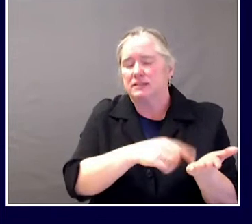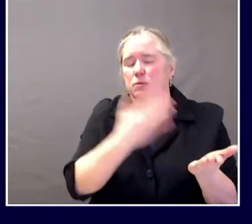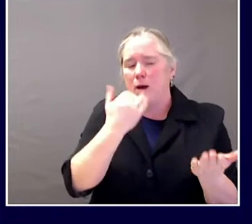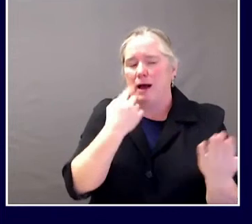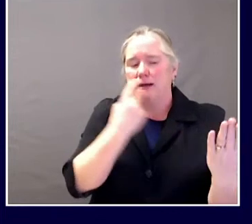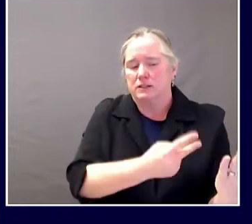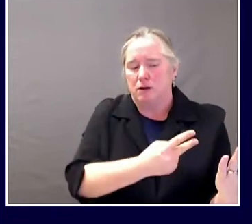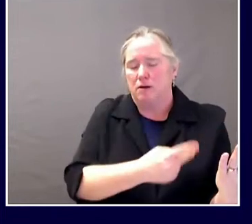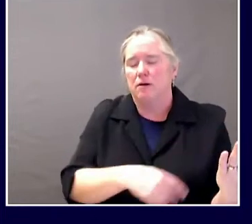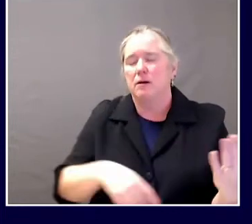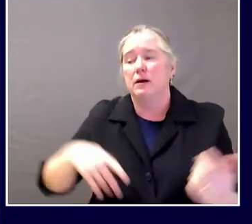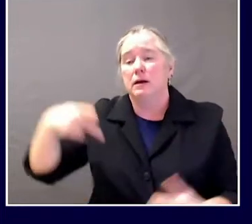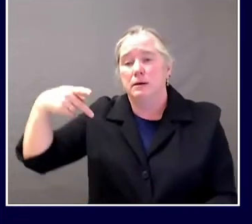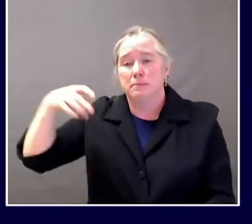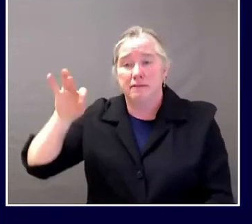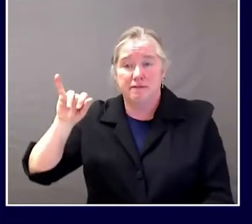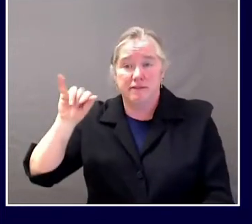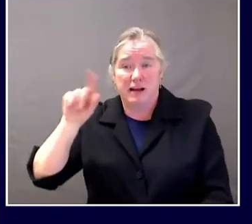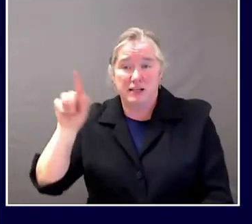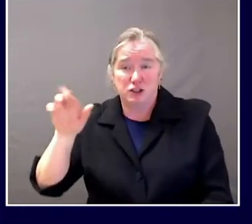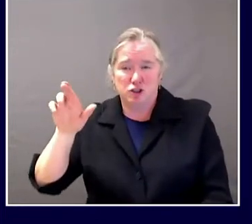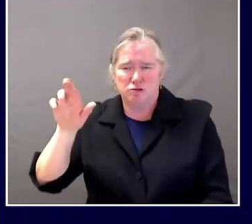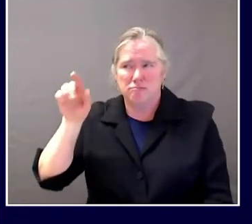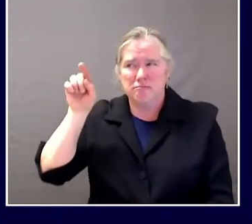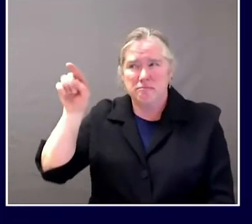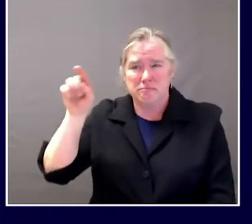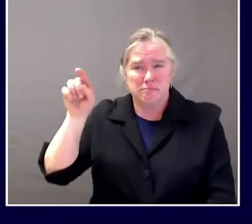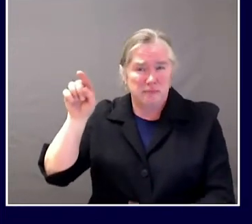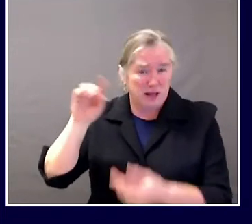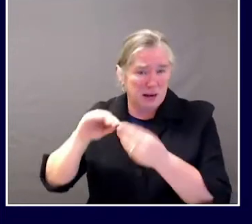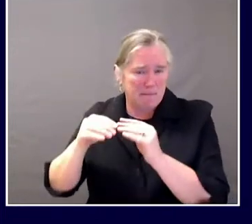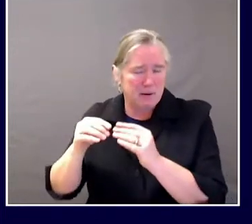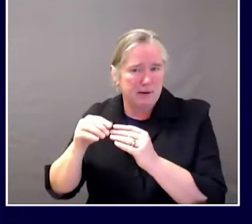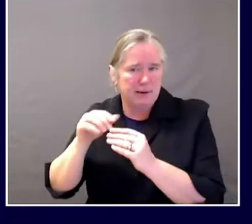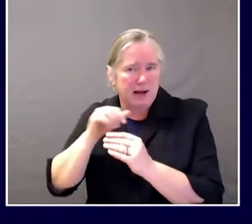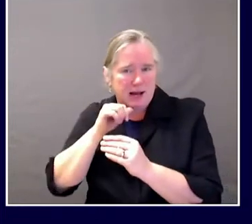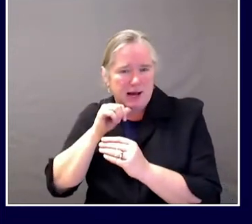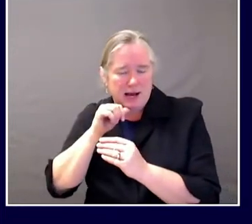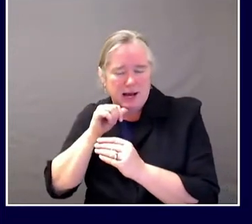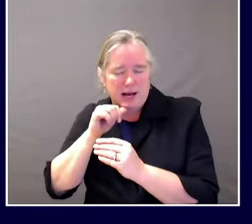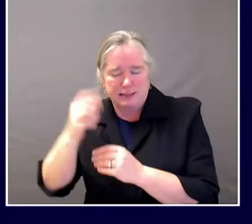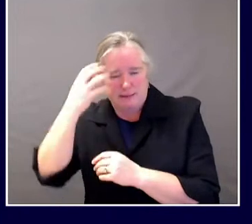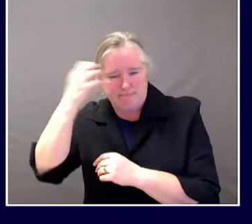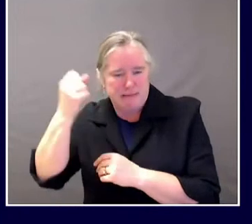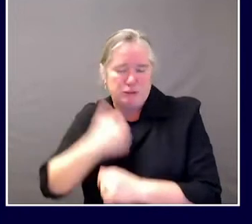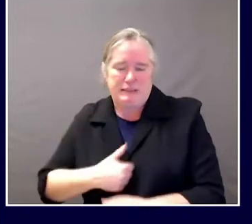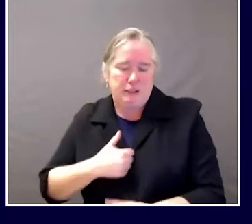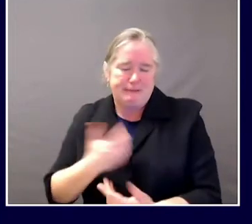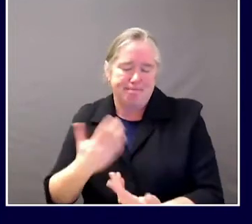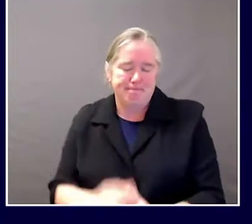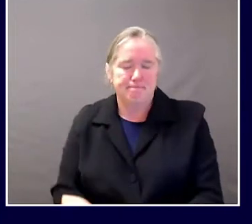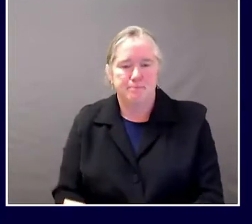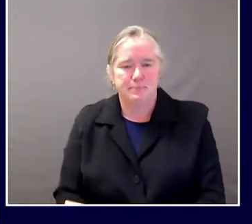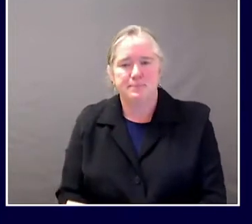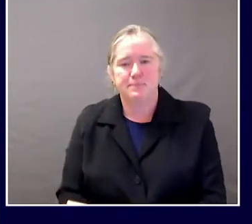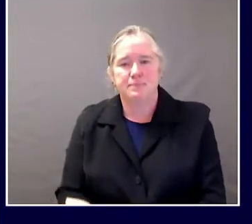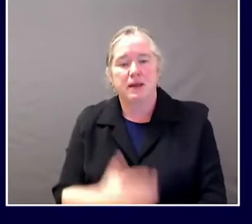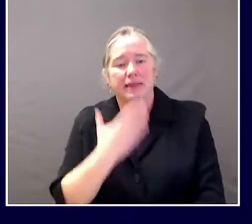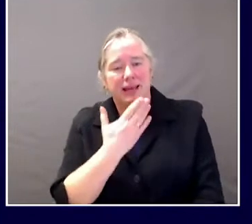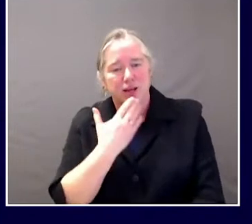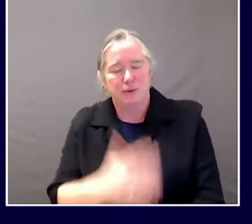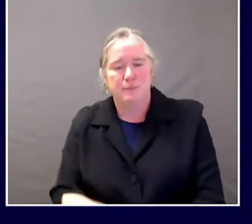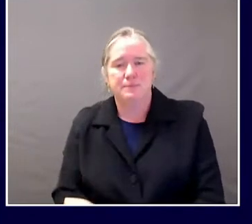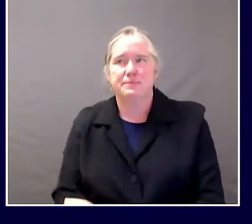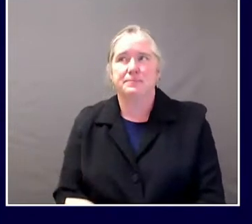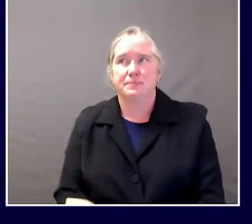Pfizer. It may exist, Isha, just to be sure. I just don't have it in my memory bank. Okay, thank you. I'm going to